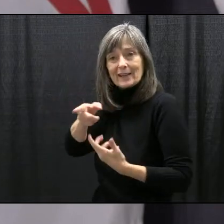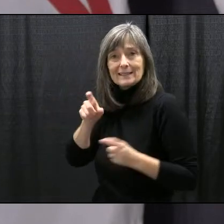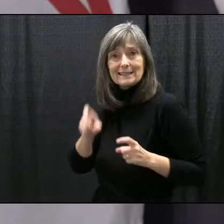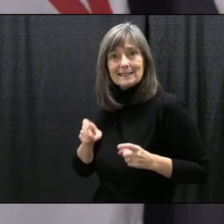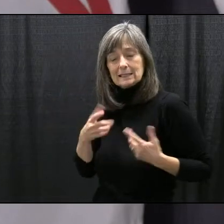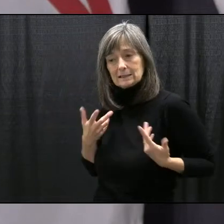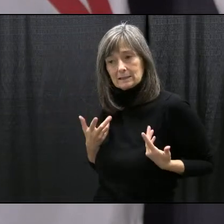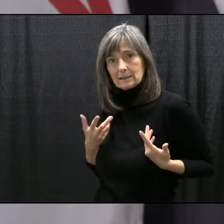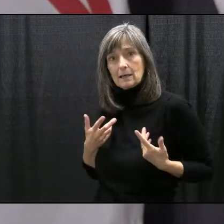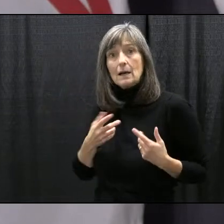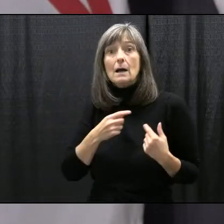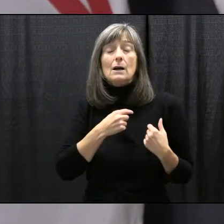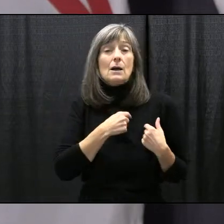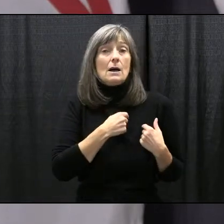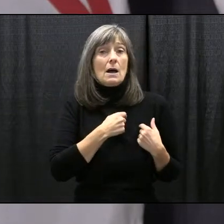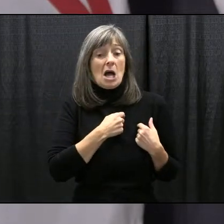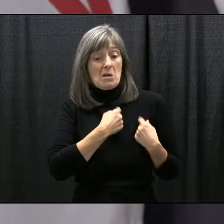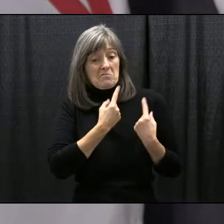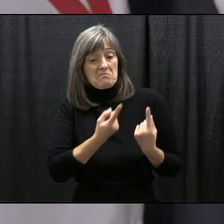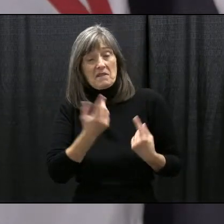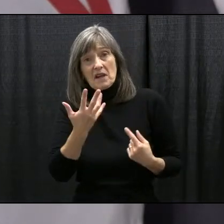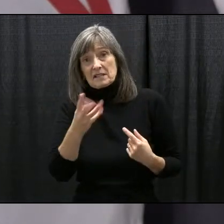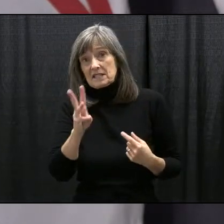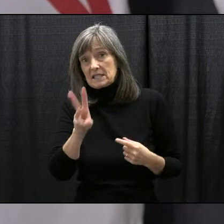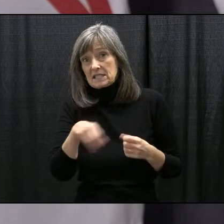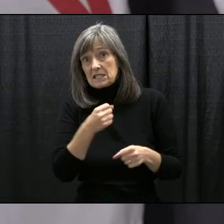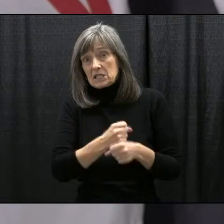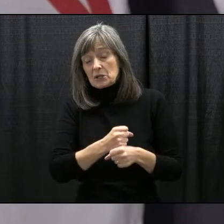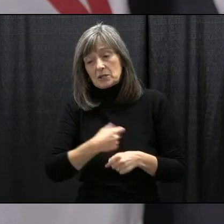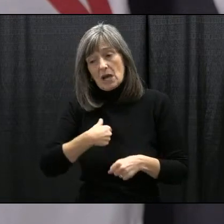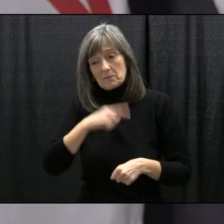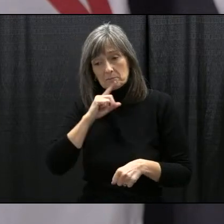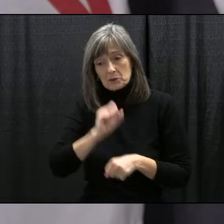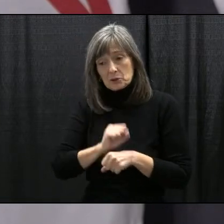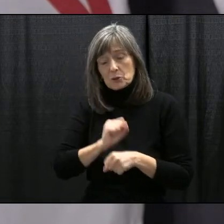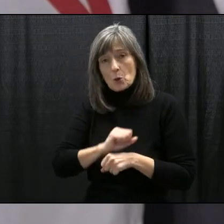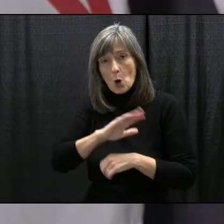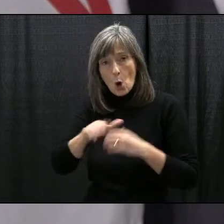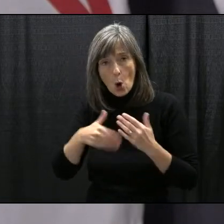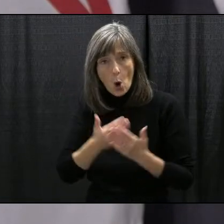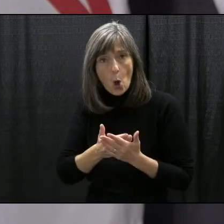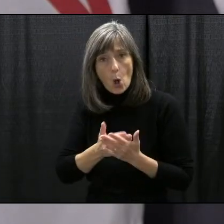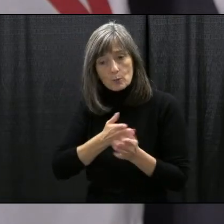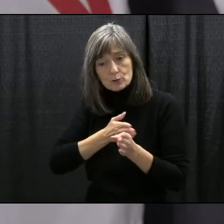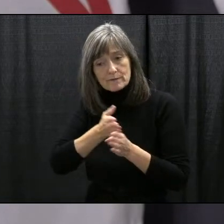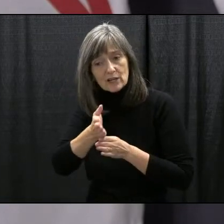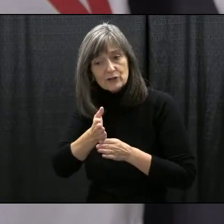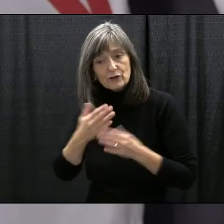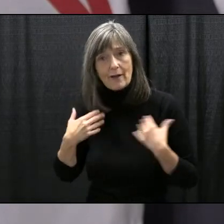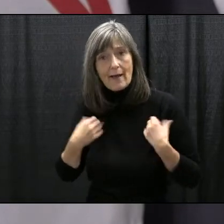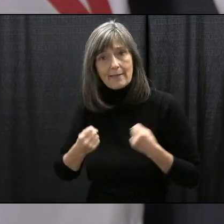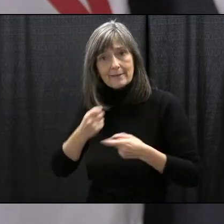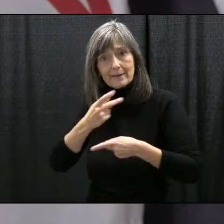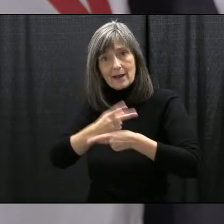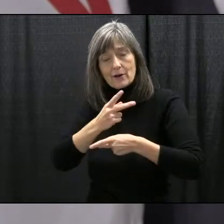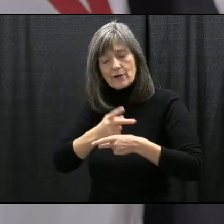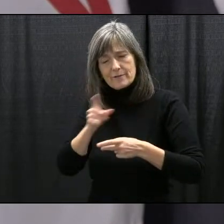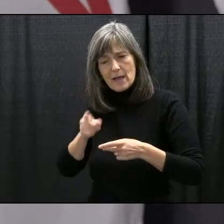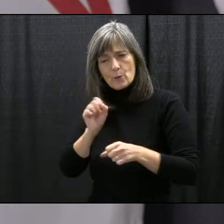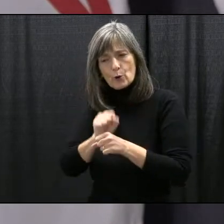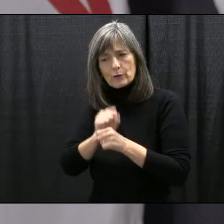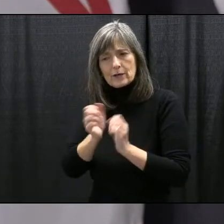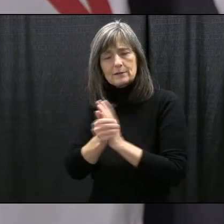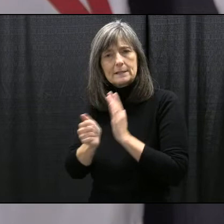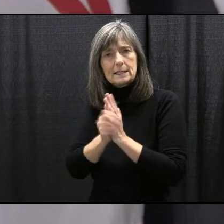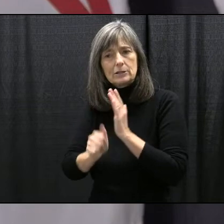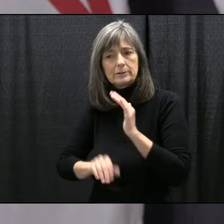last 5 or 6 years, is to ensure that practitioners work to the full level of their scope of practice. So we've